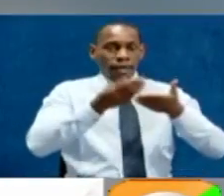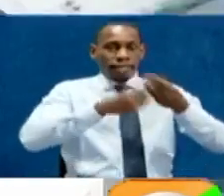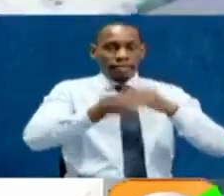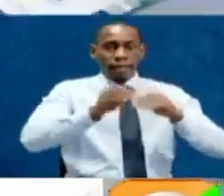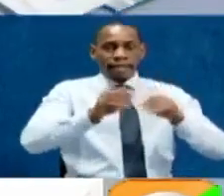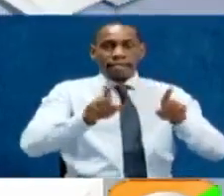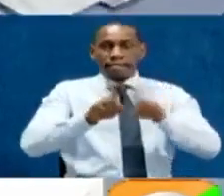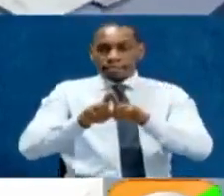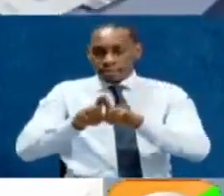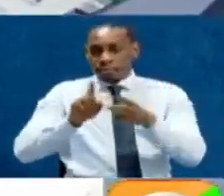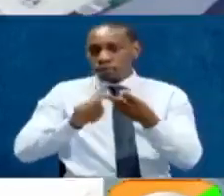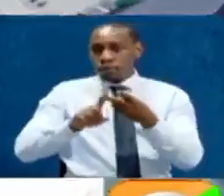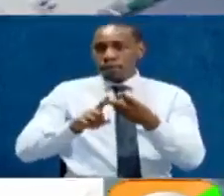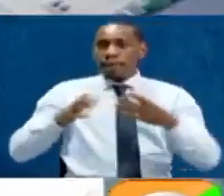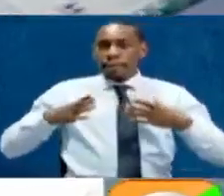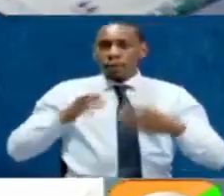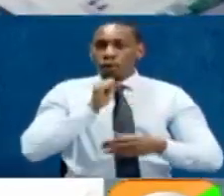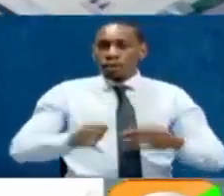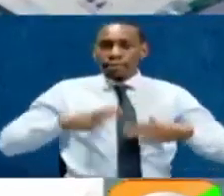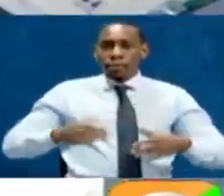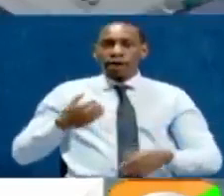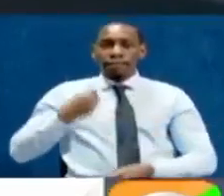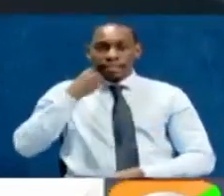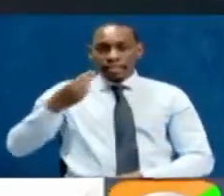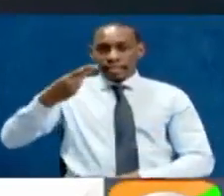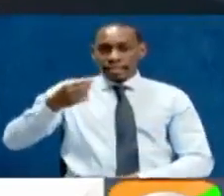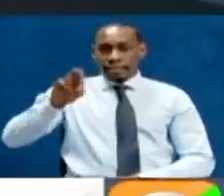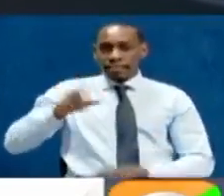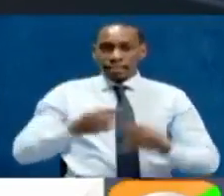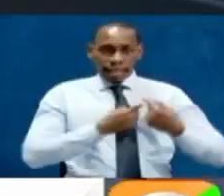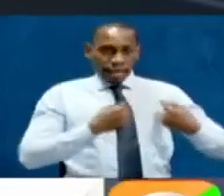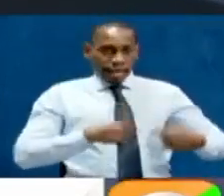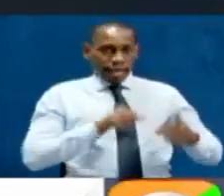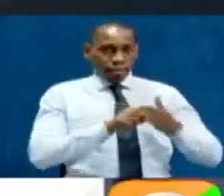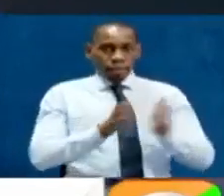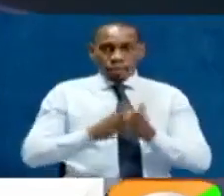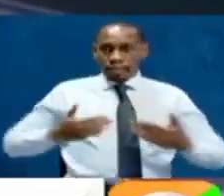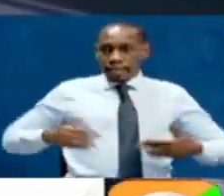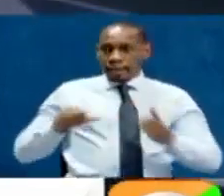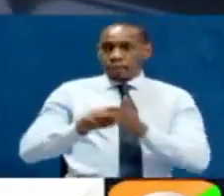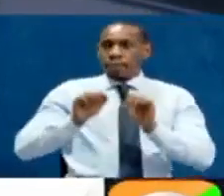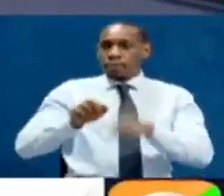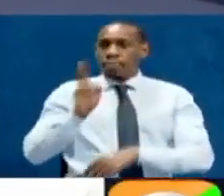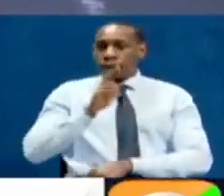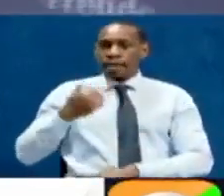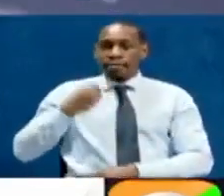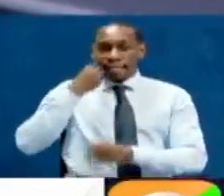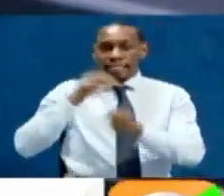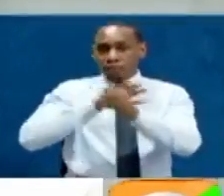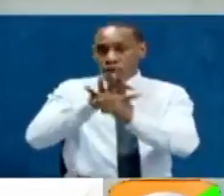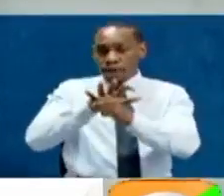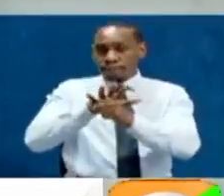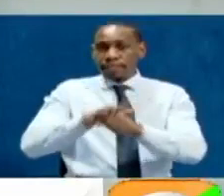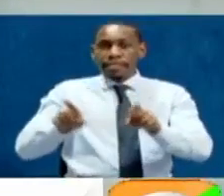supply chain. In addition, older people living with HIV with heart or lung problems may be at risk of contracting the